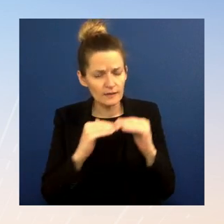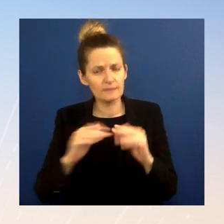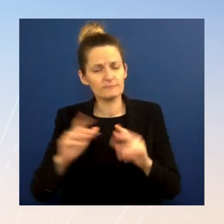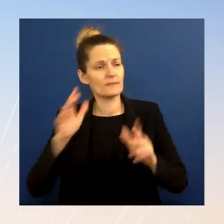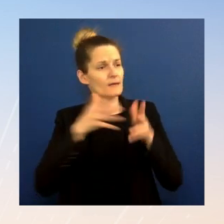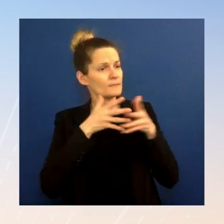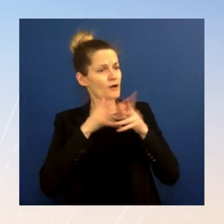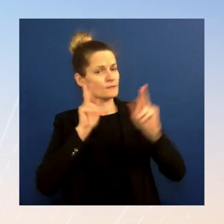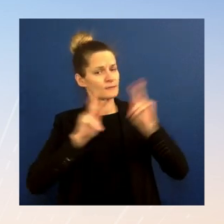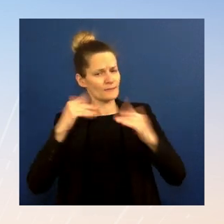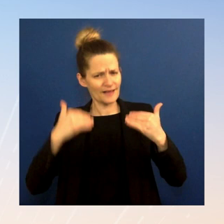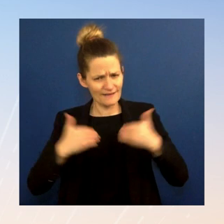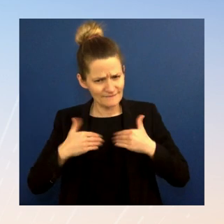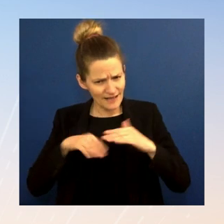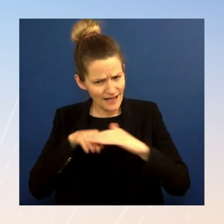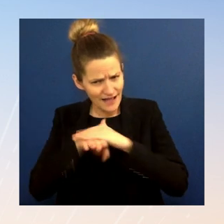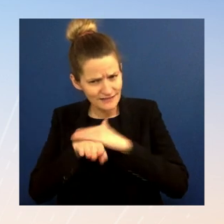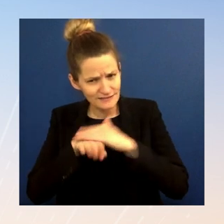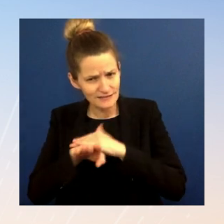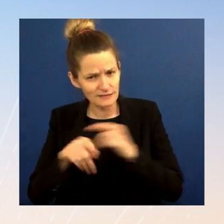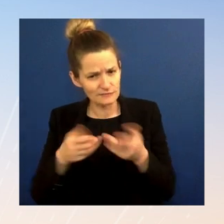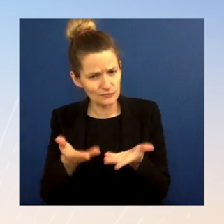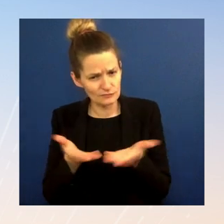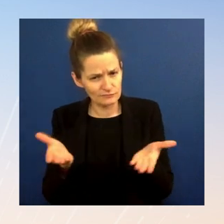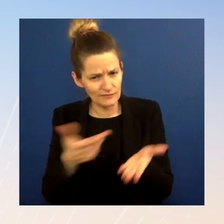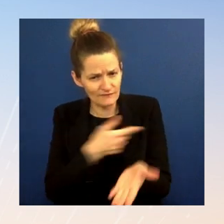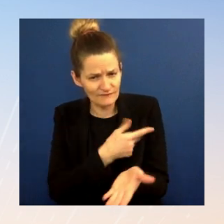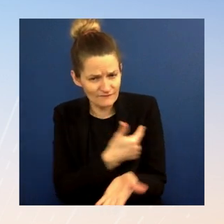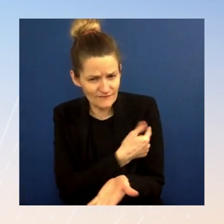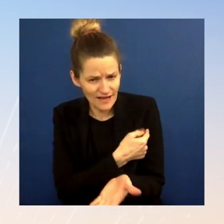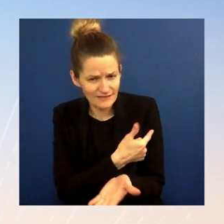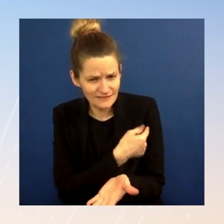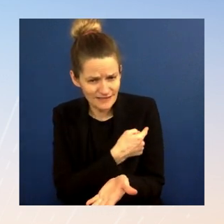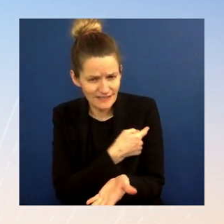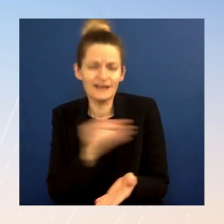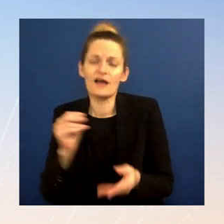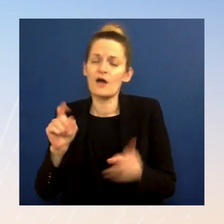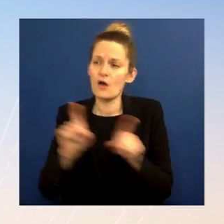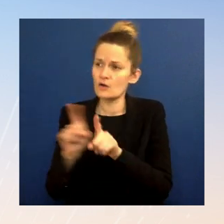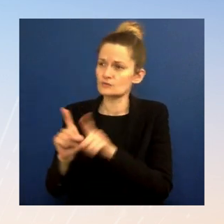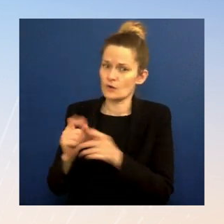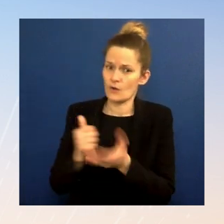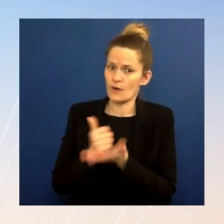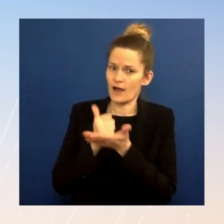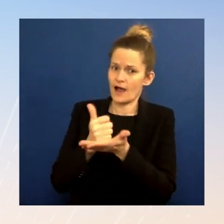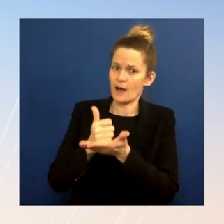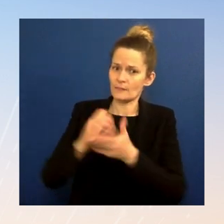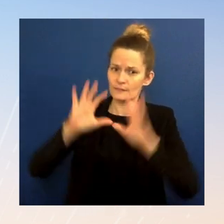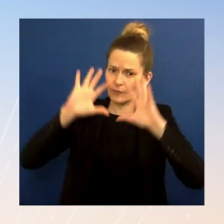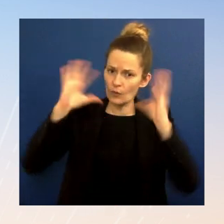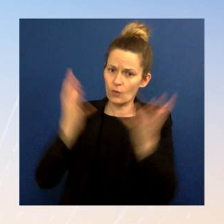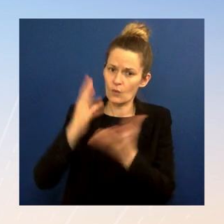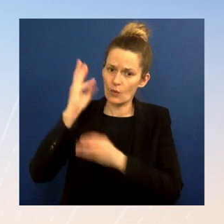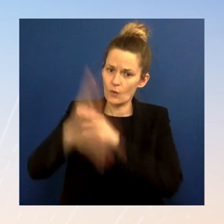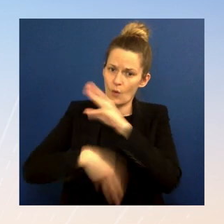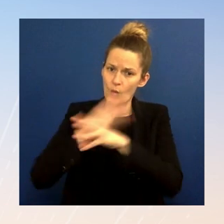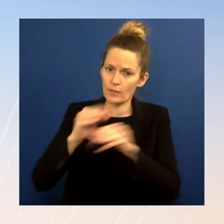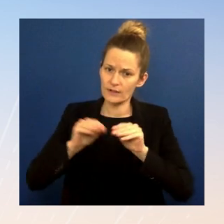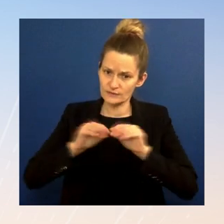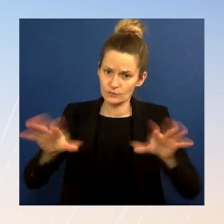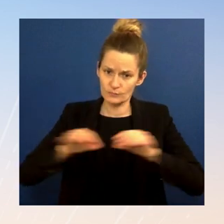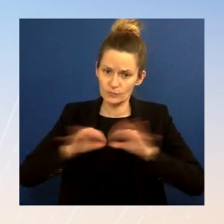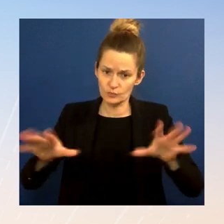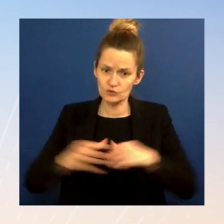vaccine campaign that we can celebrate today. It would not have happened without Jeff Zients in this job and in this role. And